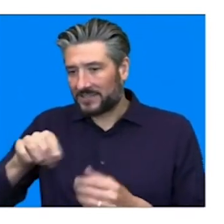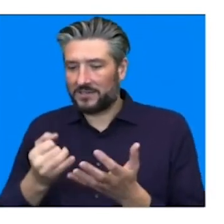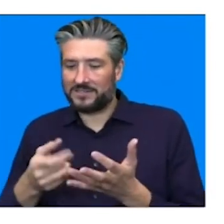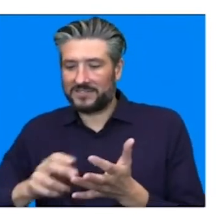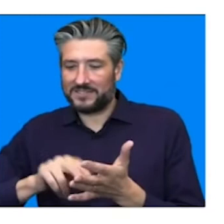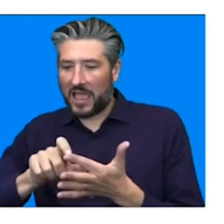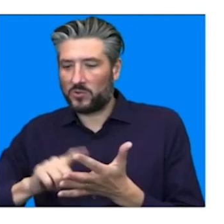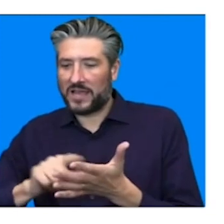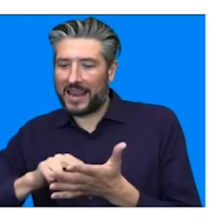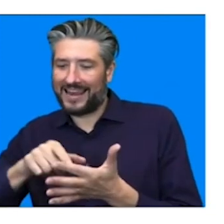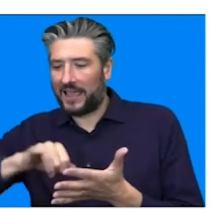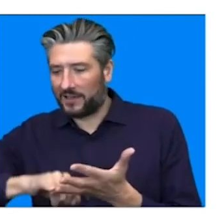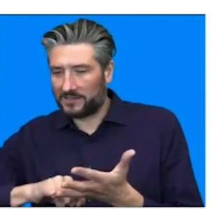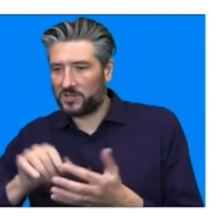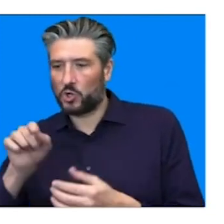peter@soundlinks.com. That's